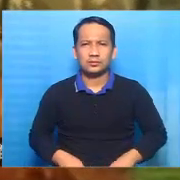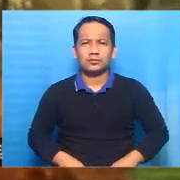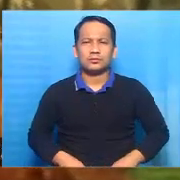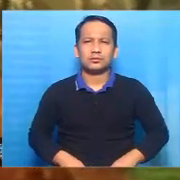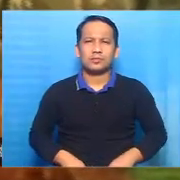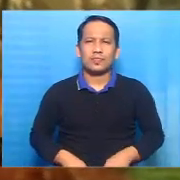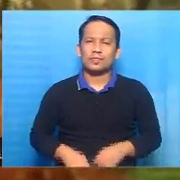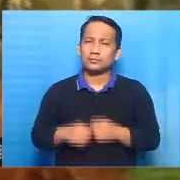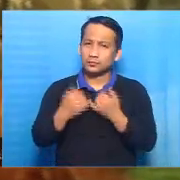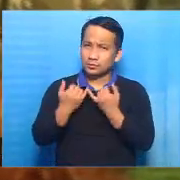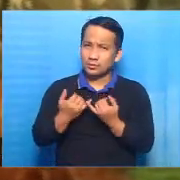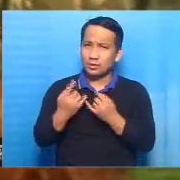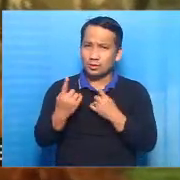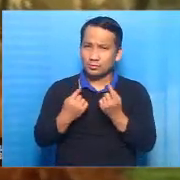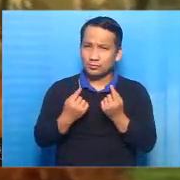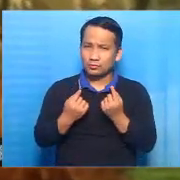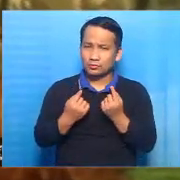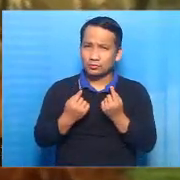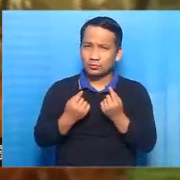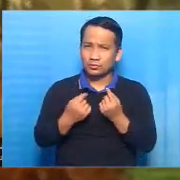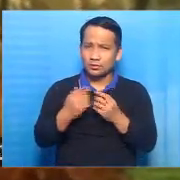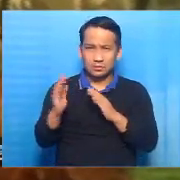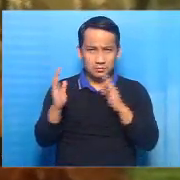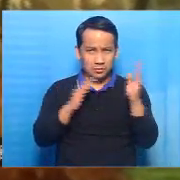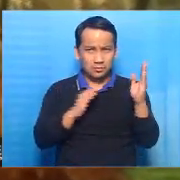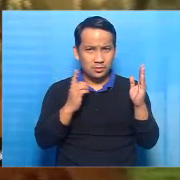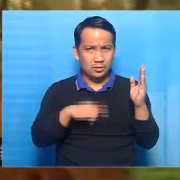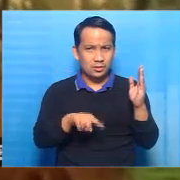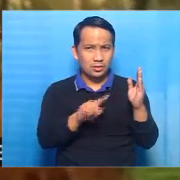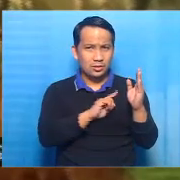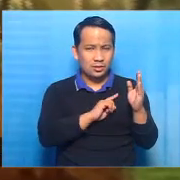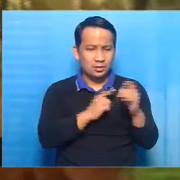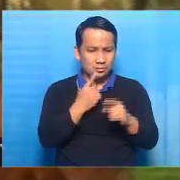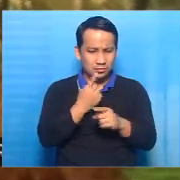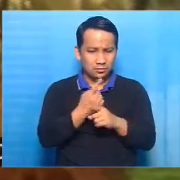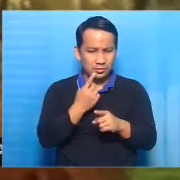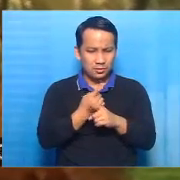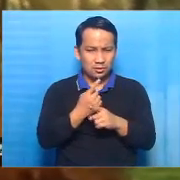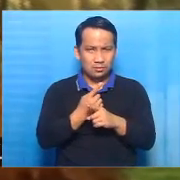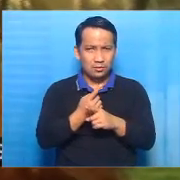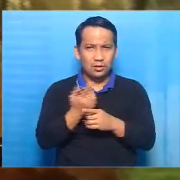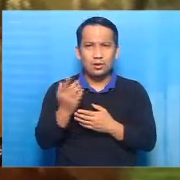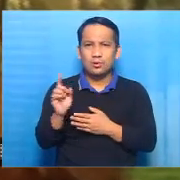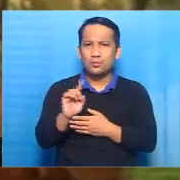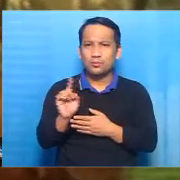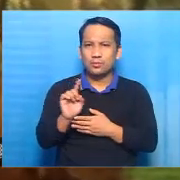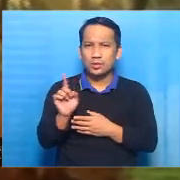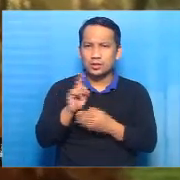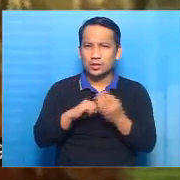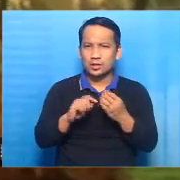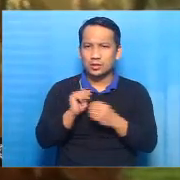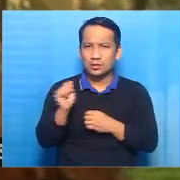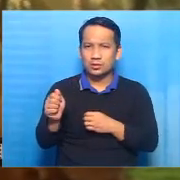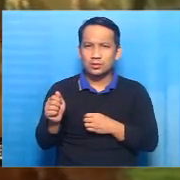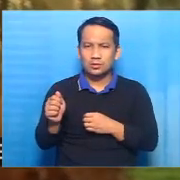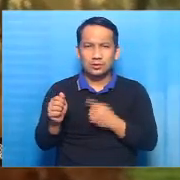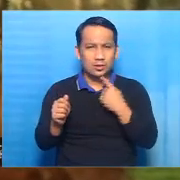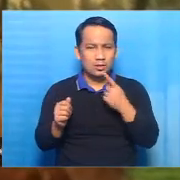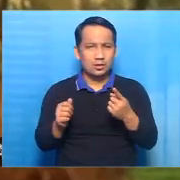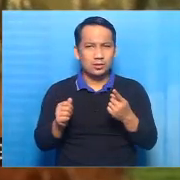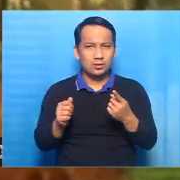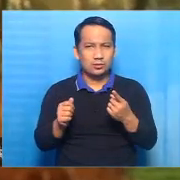really should be doing right now is preparing the appropriate countermeasures for these types